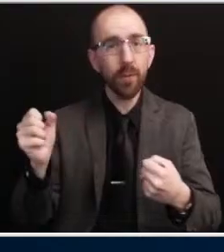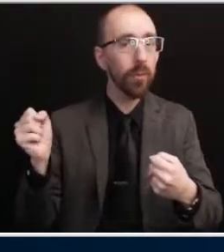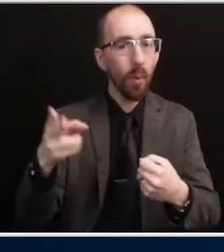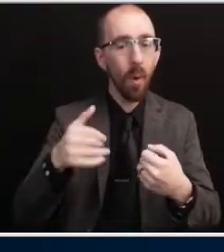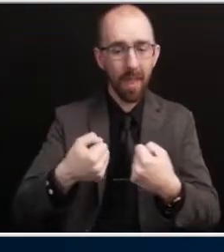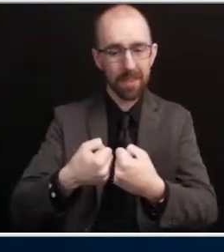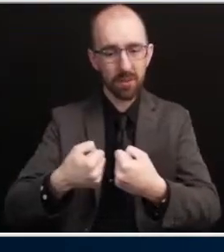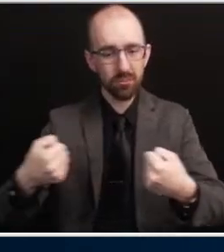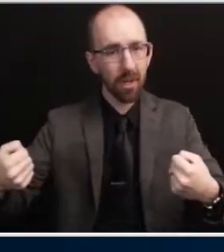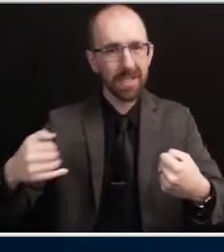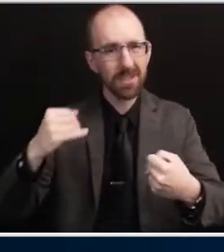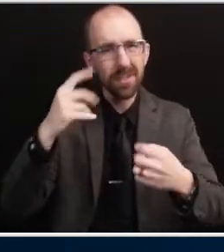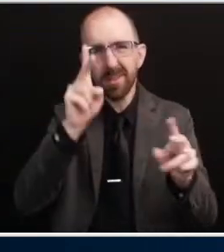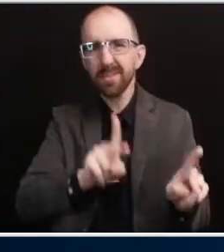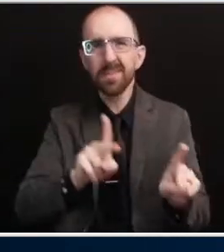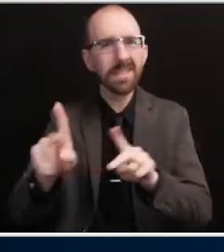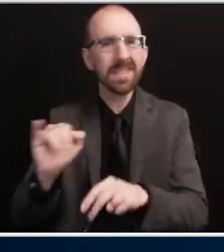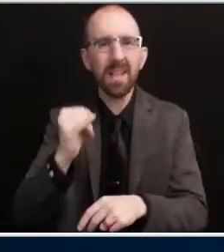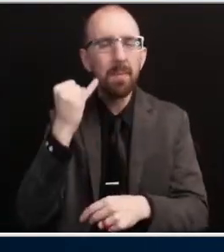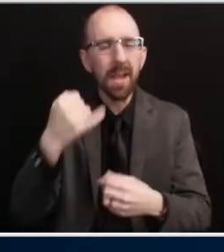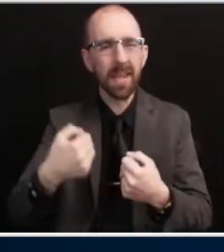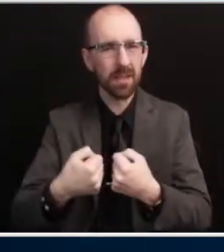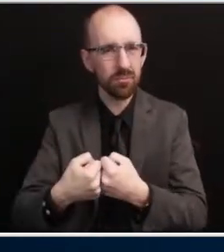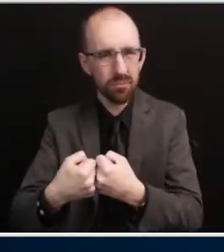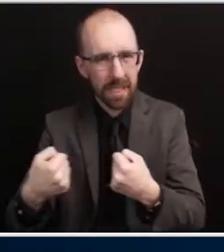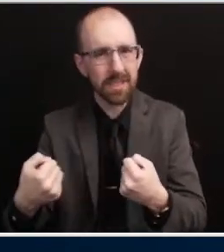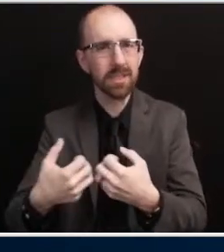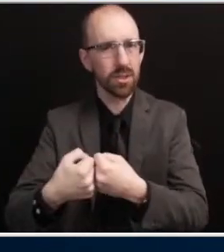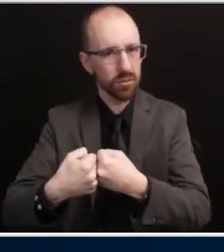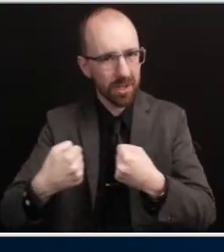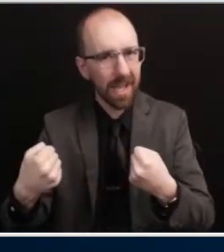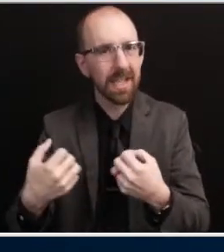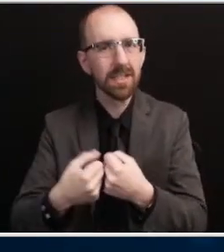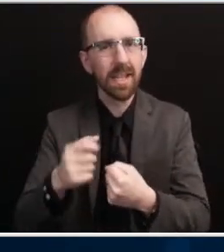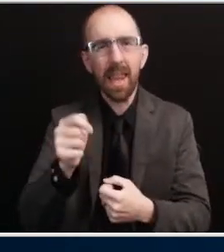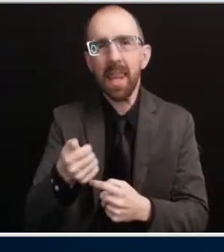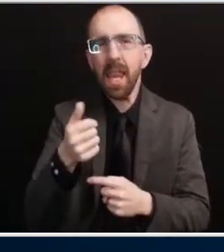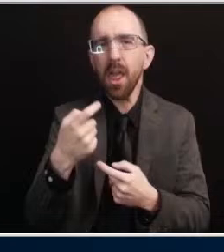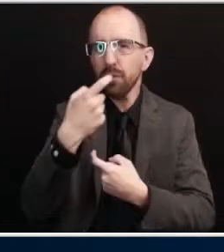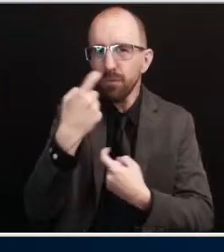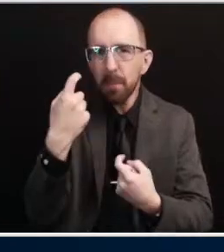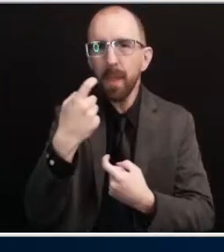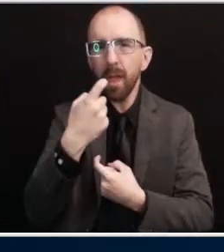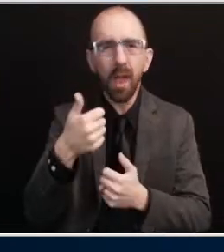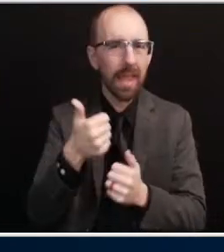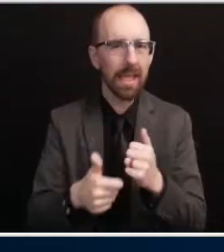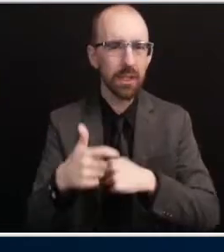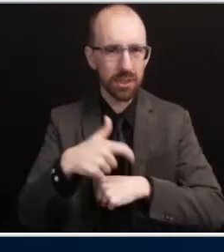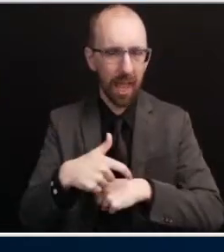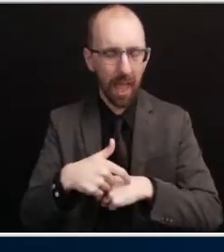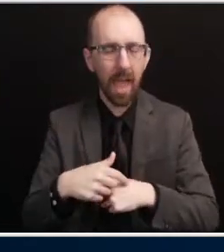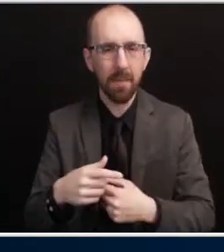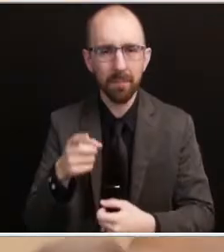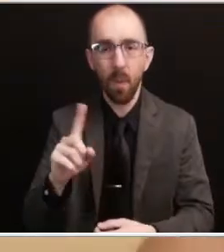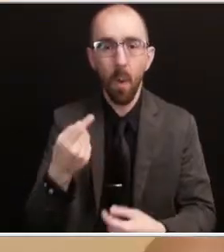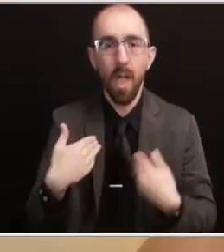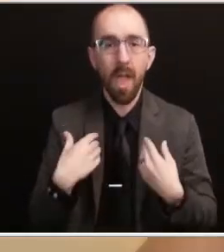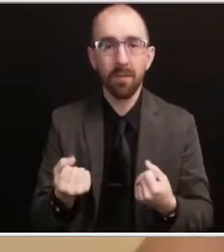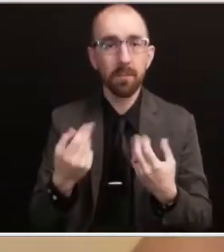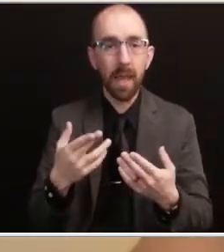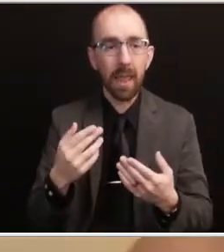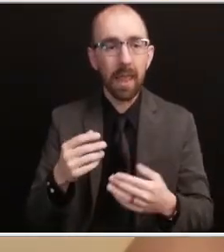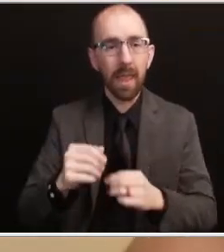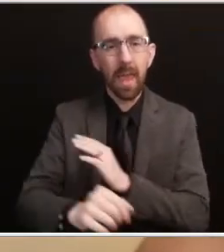stretches. And it's a micro trauma, if you will. And I akin it to, you only have so many clicks